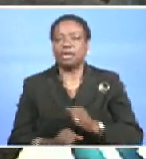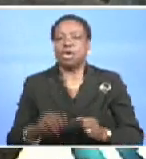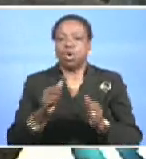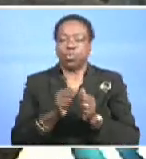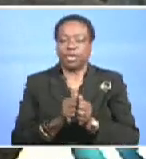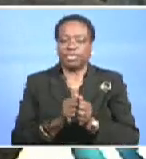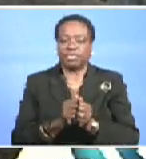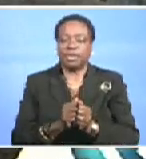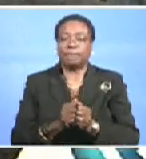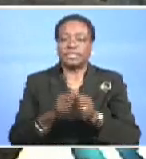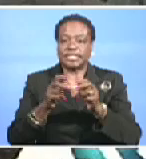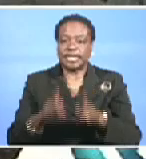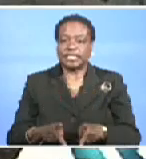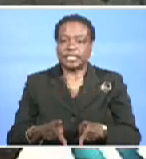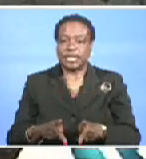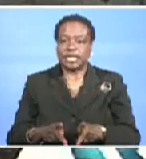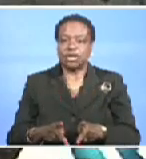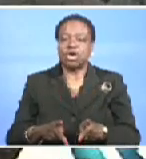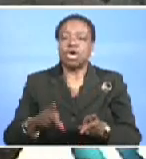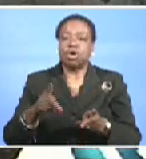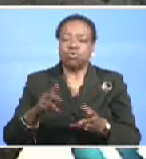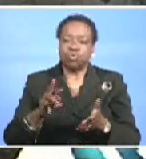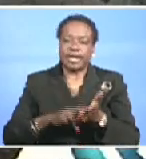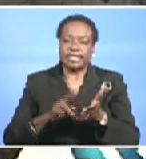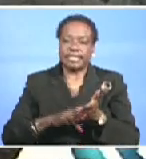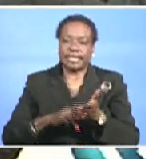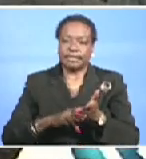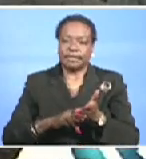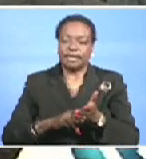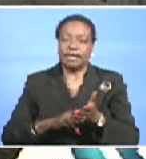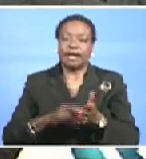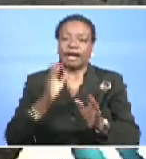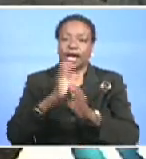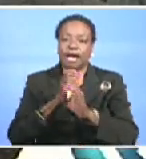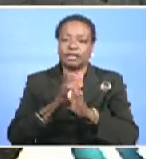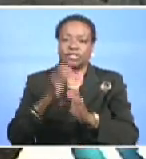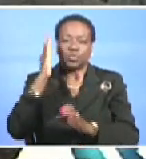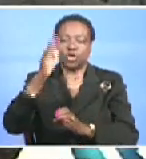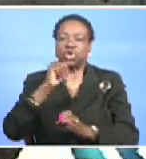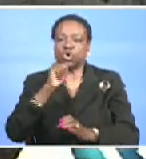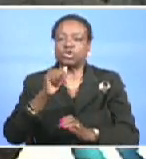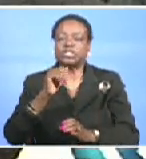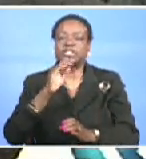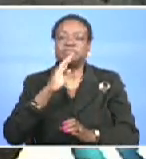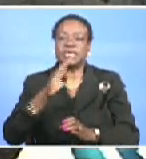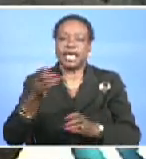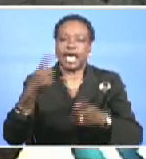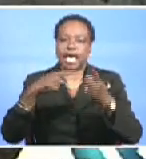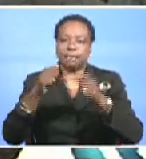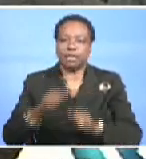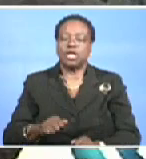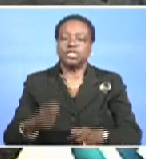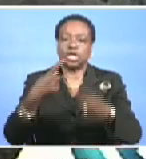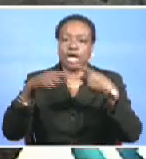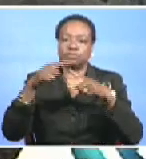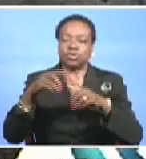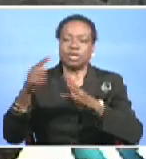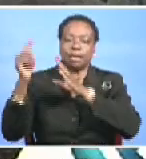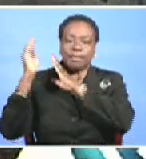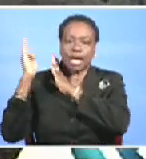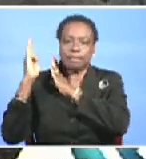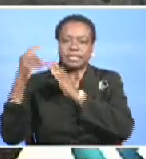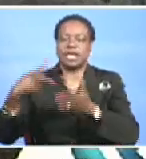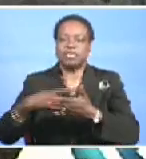radiated used vehicles are not allowed to enter the Bahamas. The